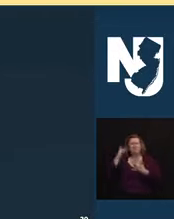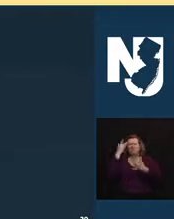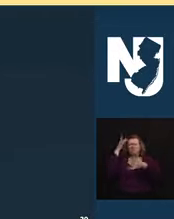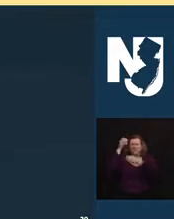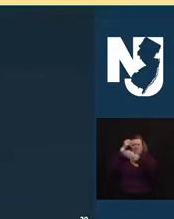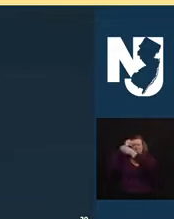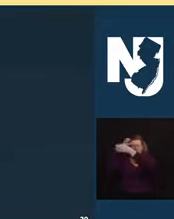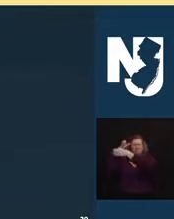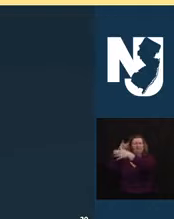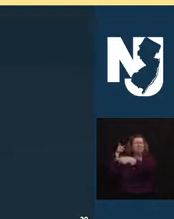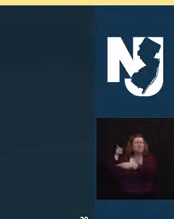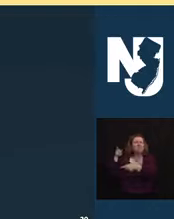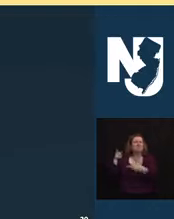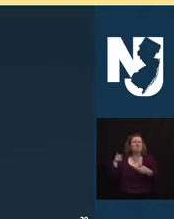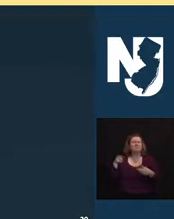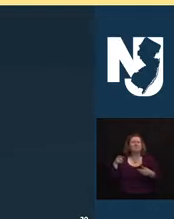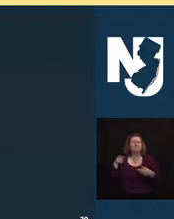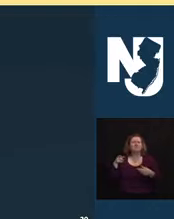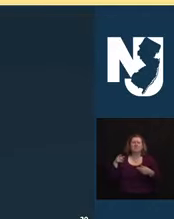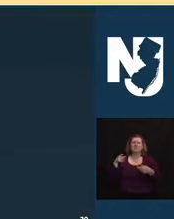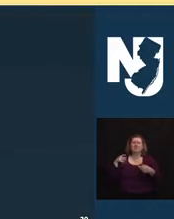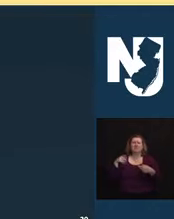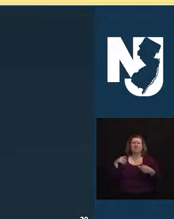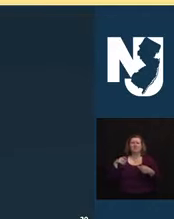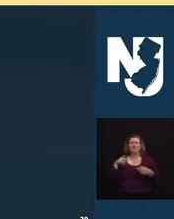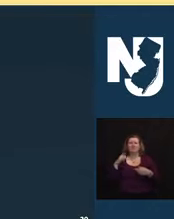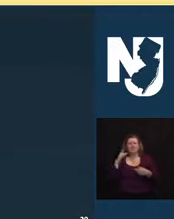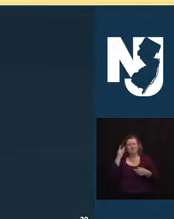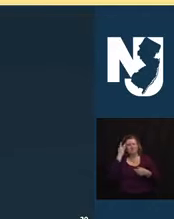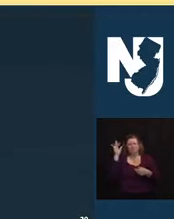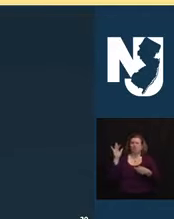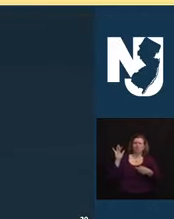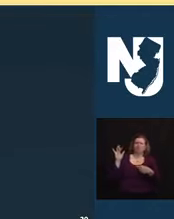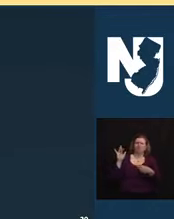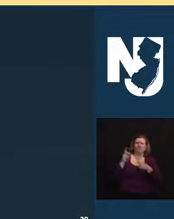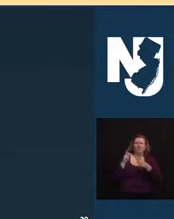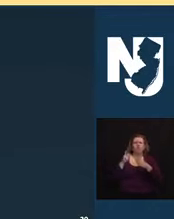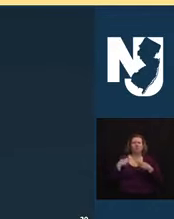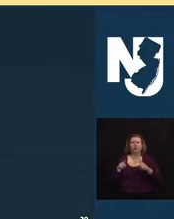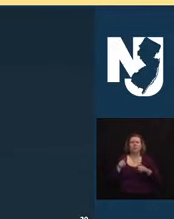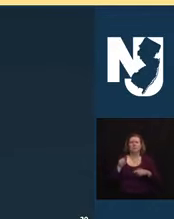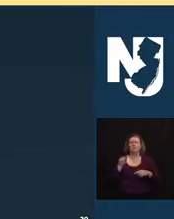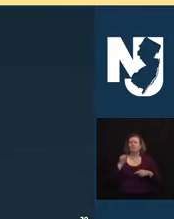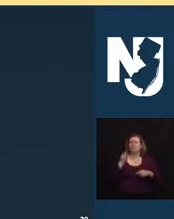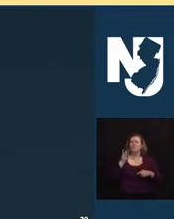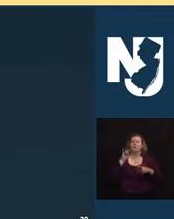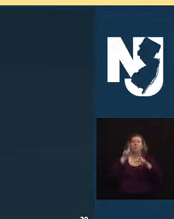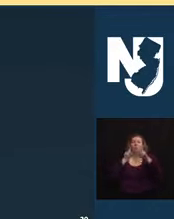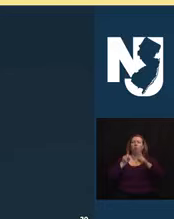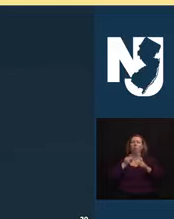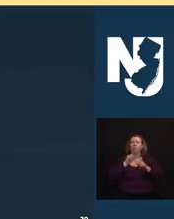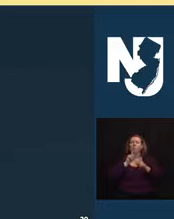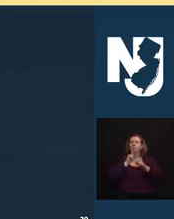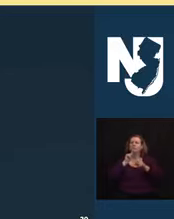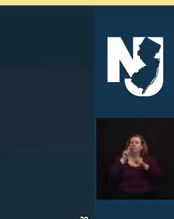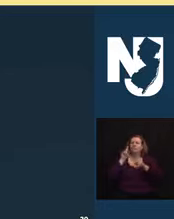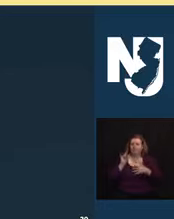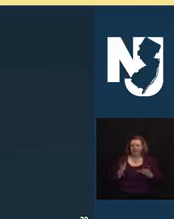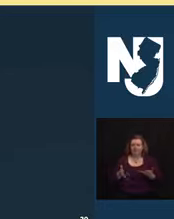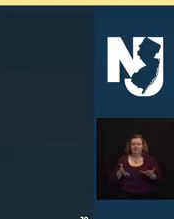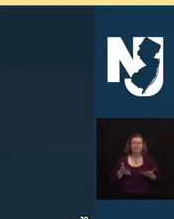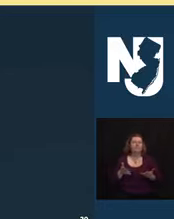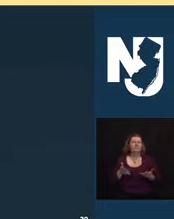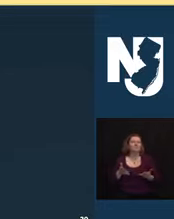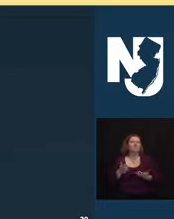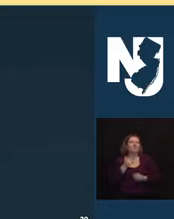game anyone dared to challenge him to. More than anything, he focused on his family and friends, and he always considered those who had joined